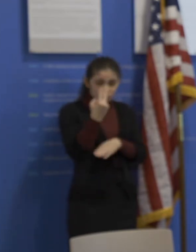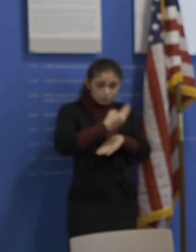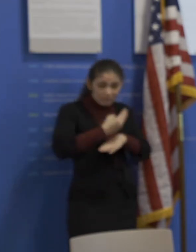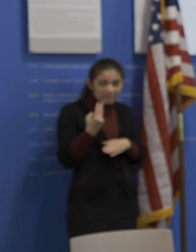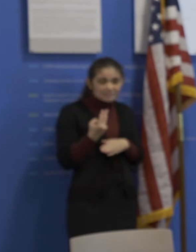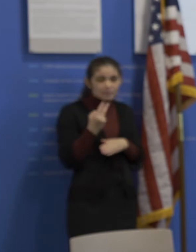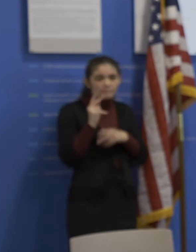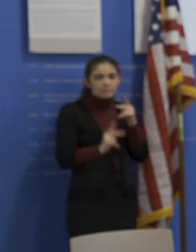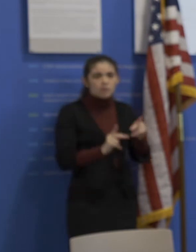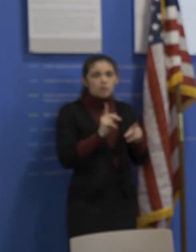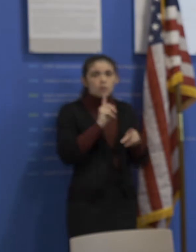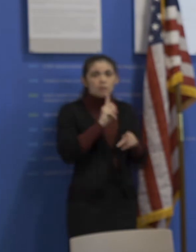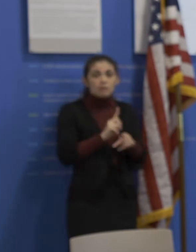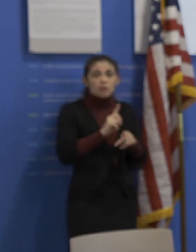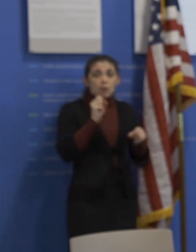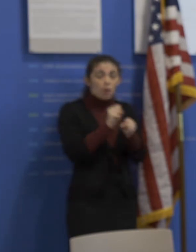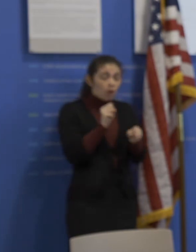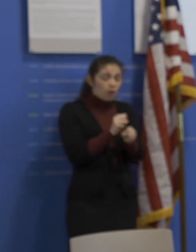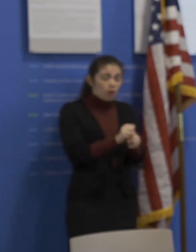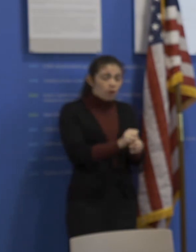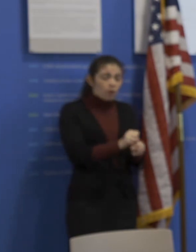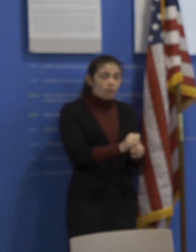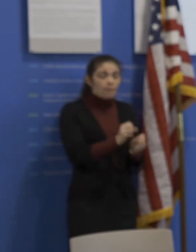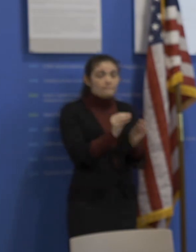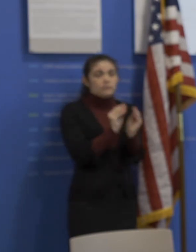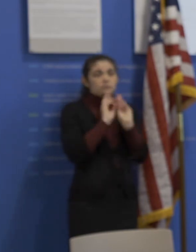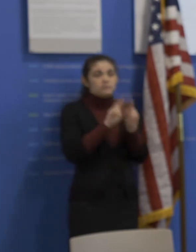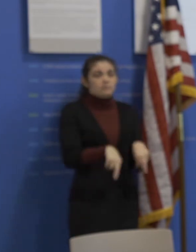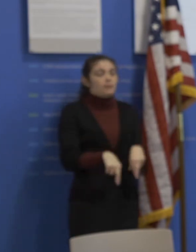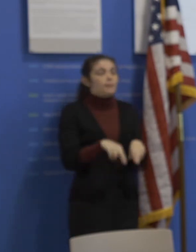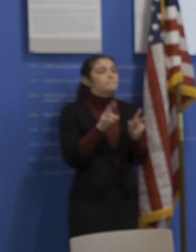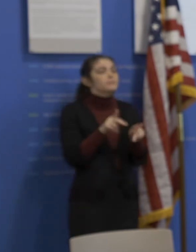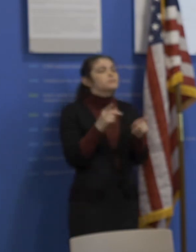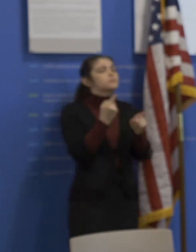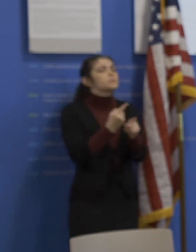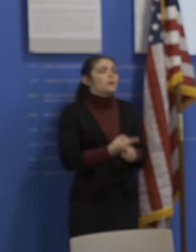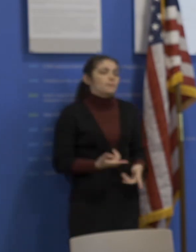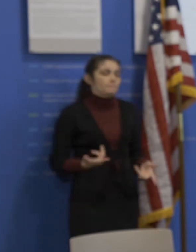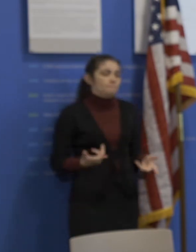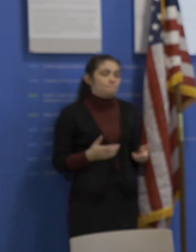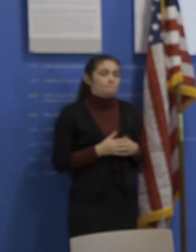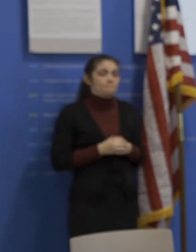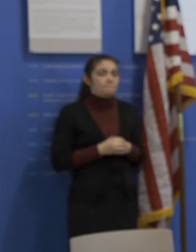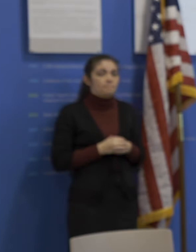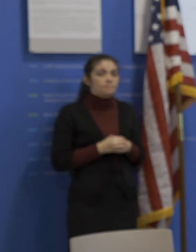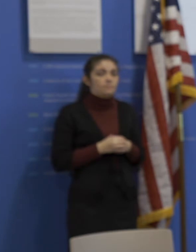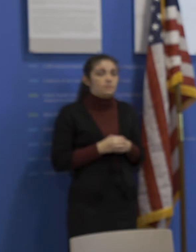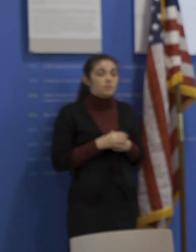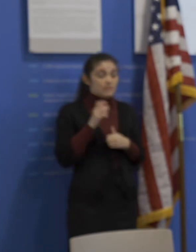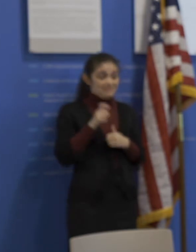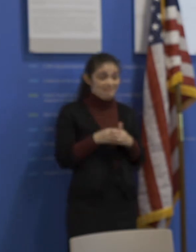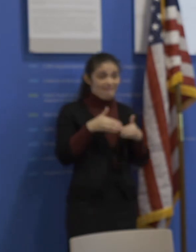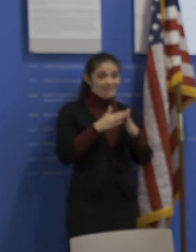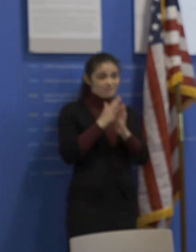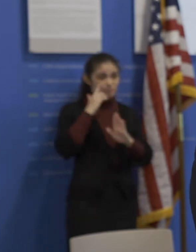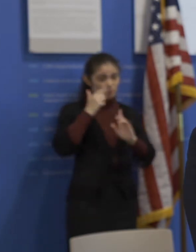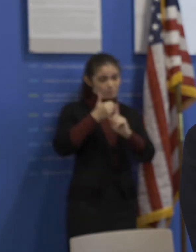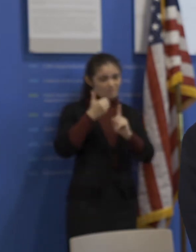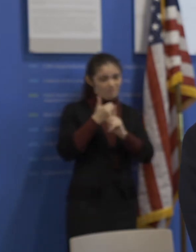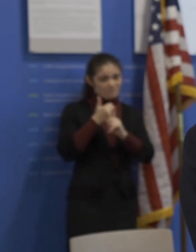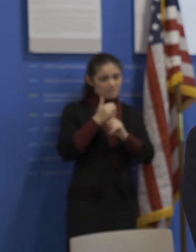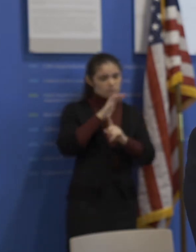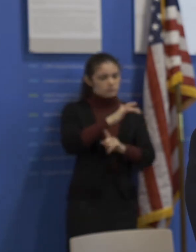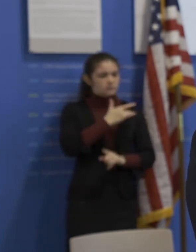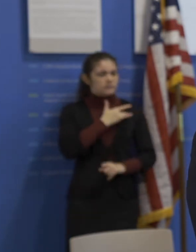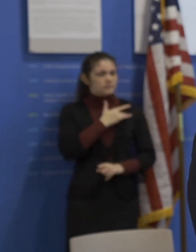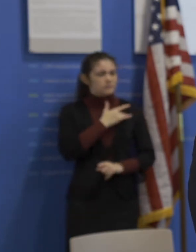And the folks are working triple time to respond. But we want people to do the right thing. And you need to ask yourself in your heart of hearts whether